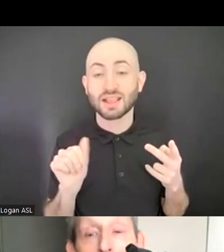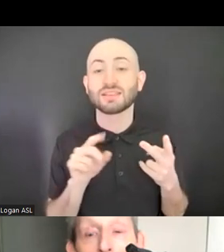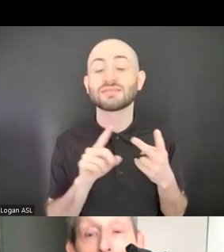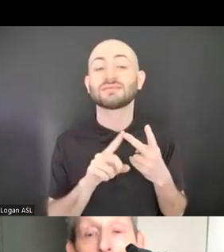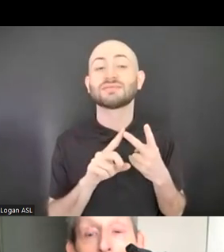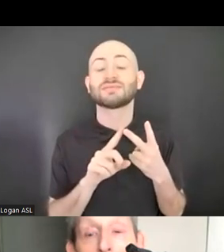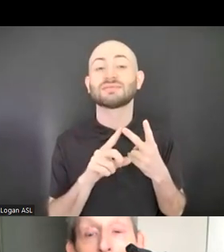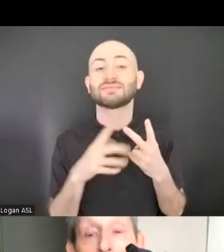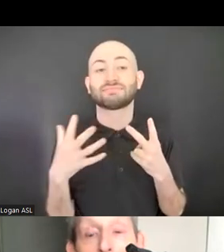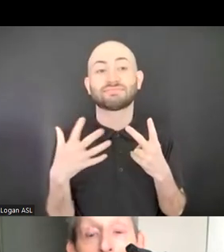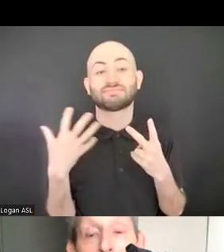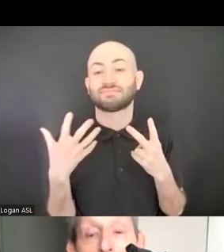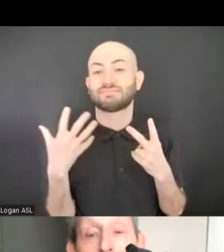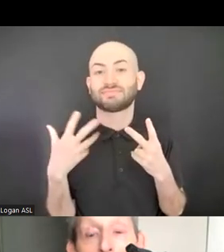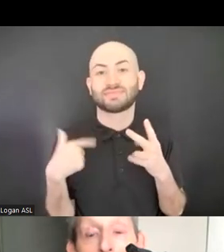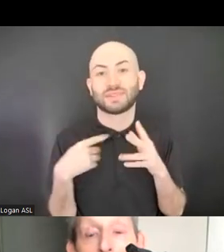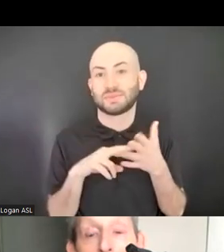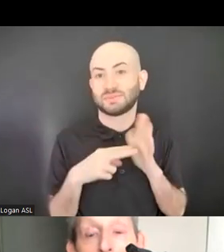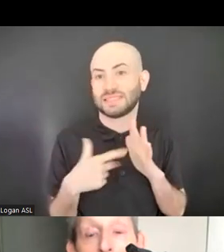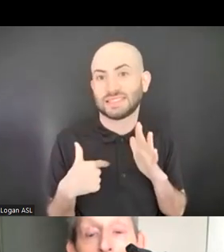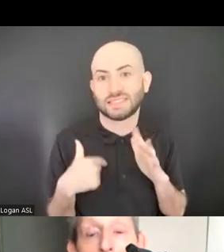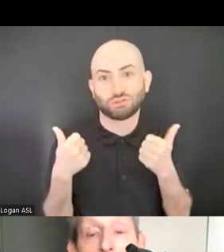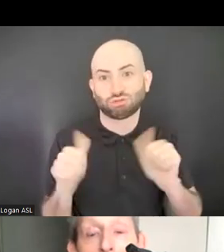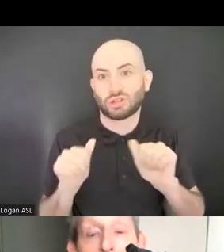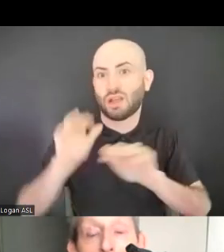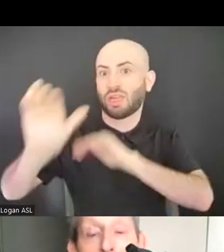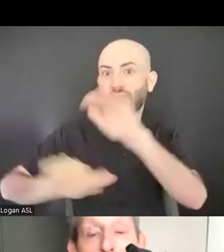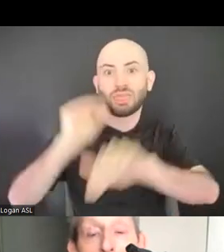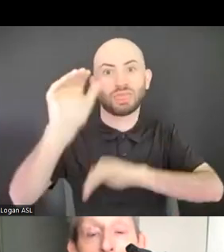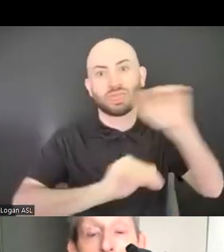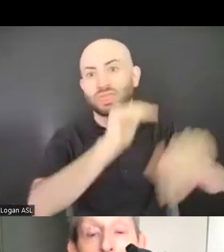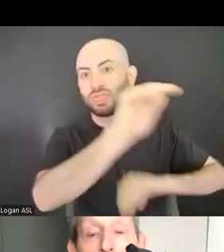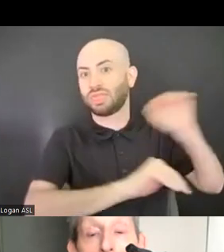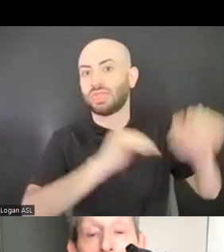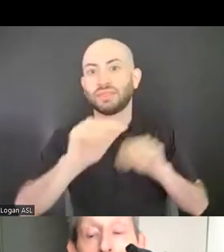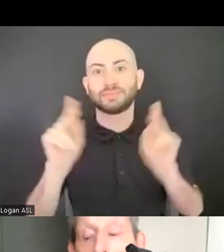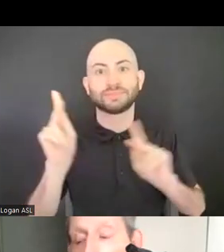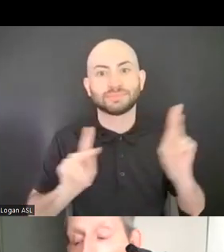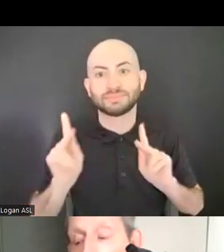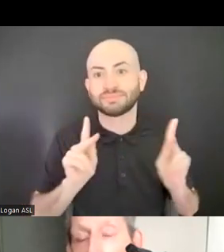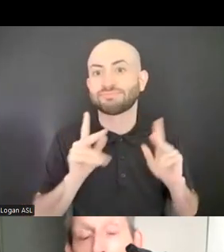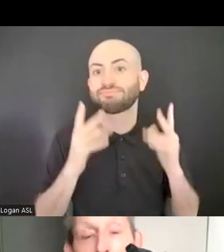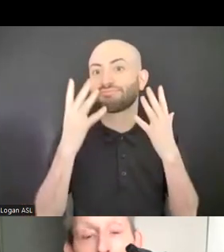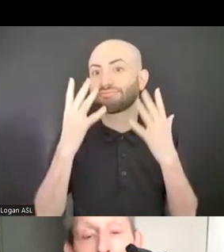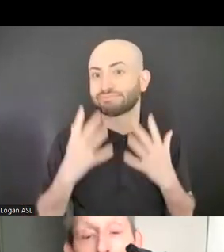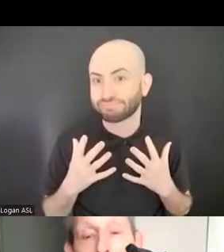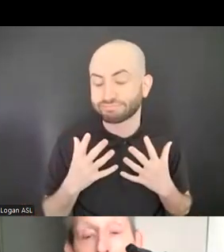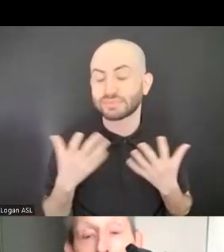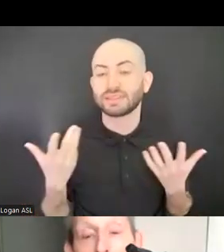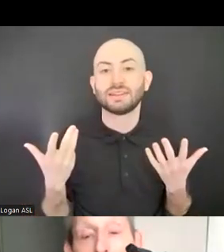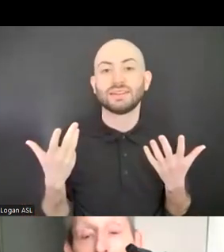was unable to find a way to contact the scooter companies unfortunately but i reached out to many other